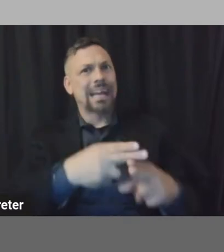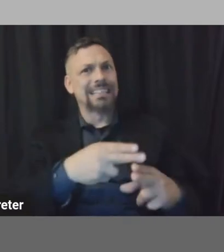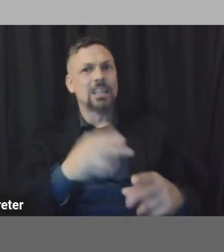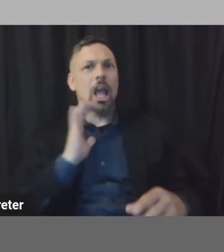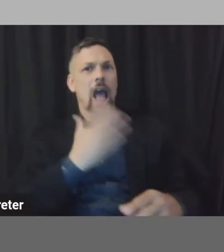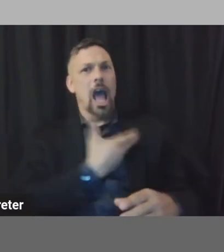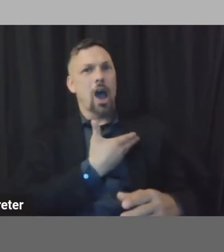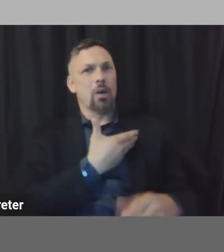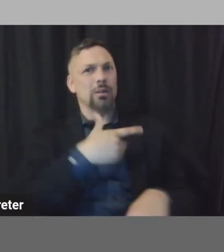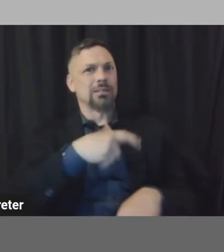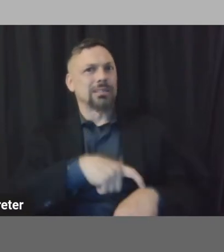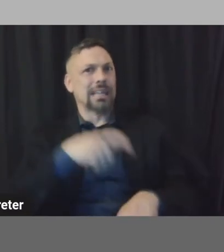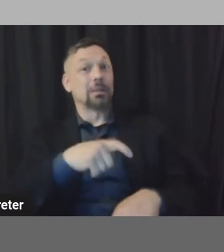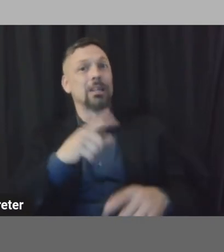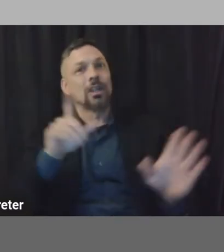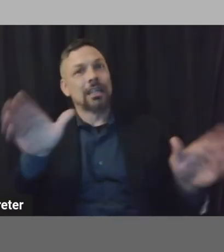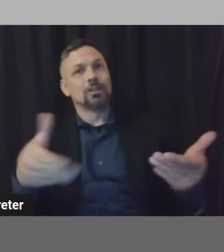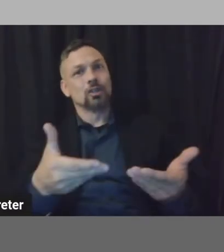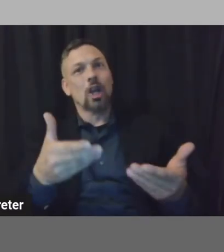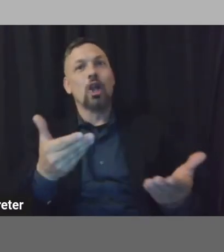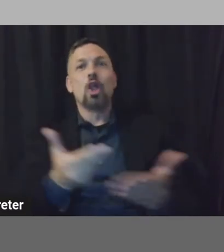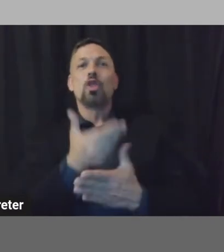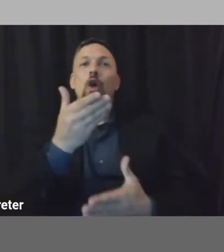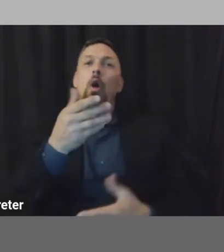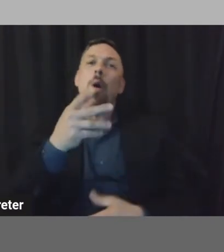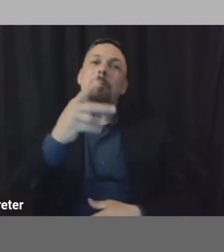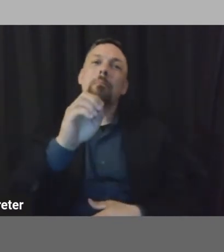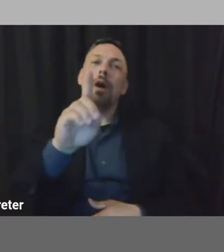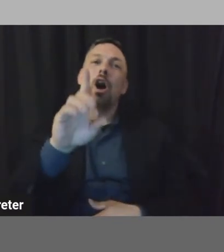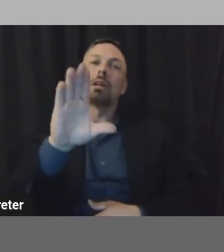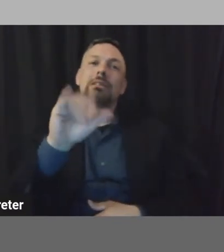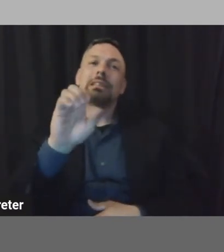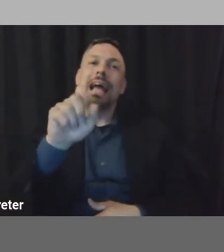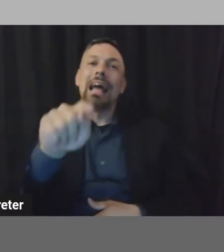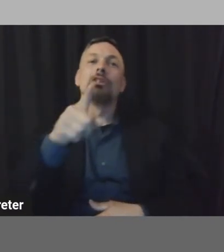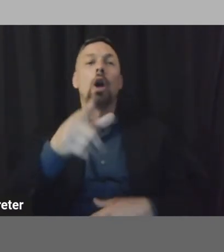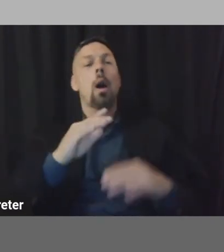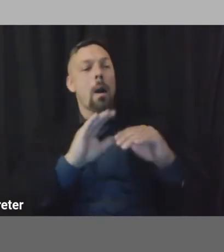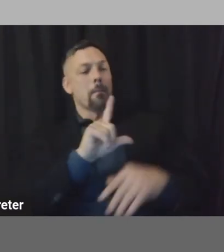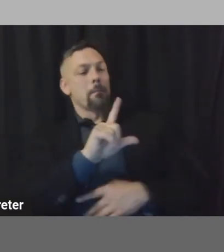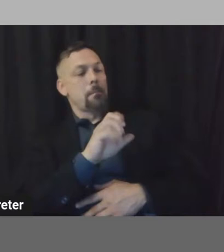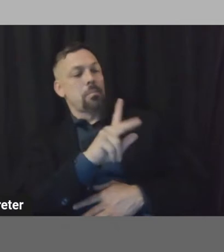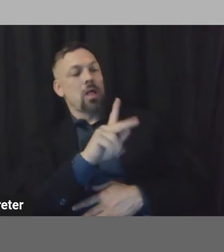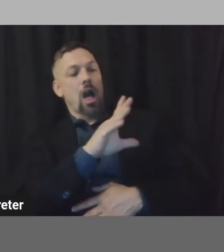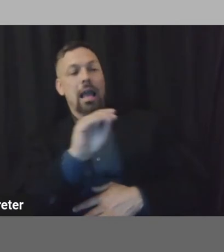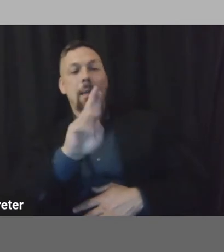segment. To introduce my new podcast. It's called Block and Build, a weekly roadmap for the left.